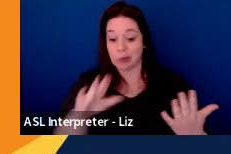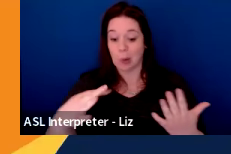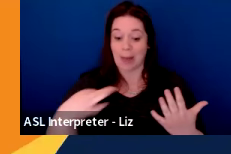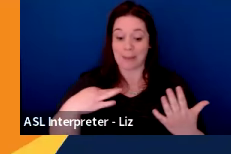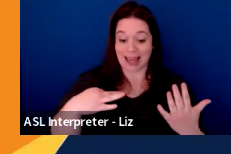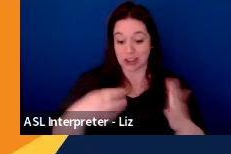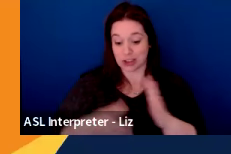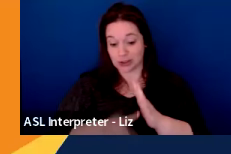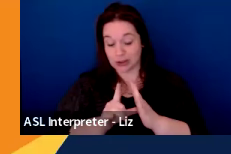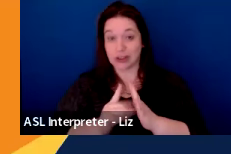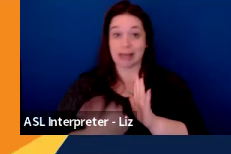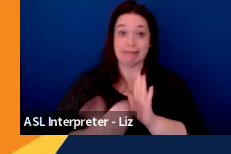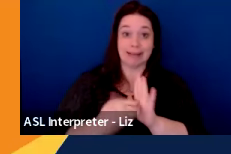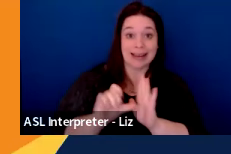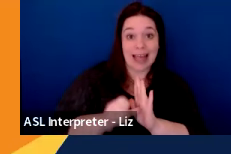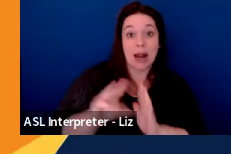remember again, it's March 12th.